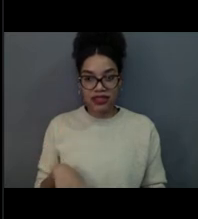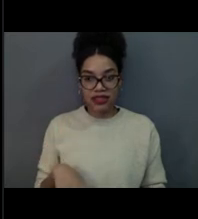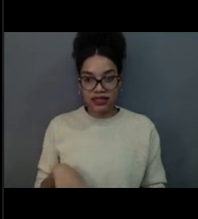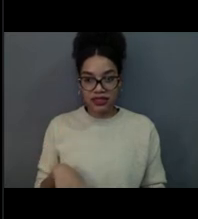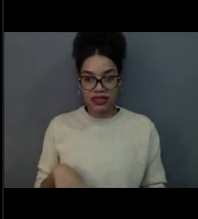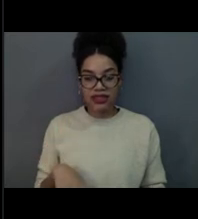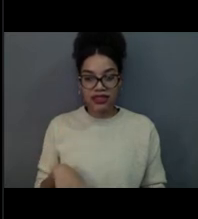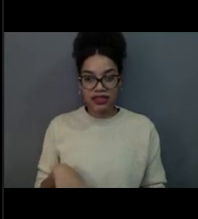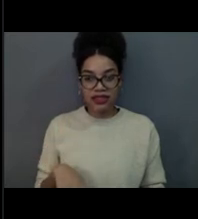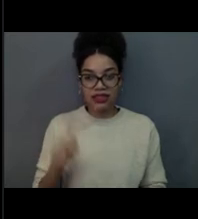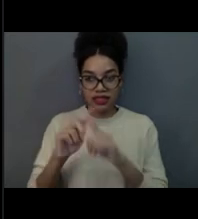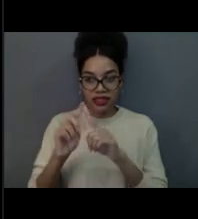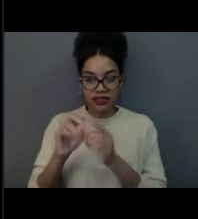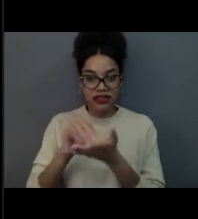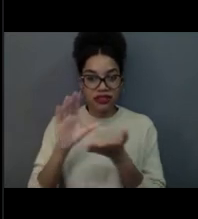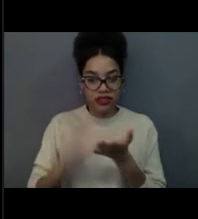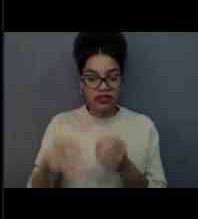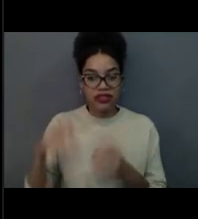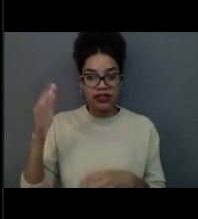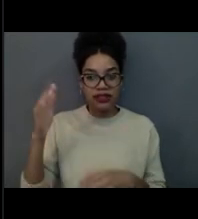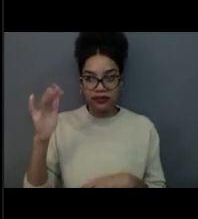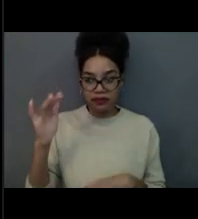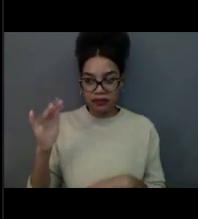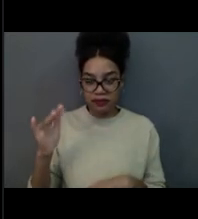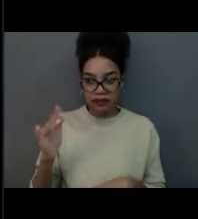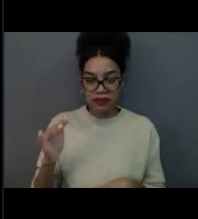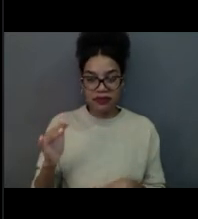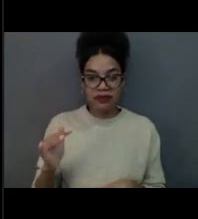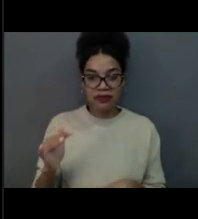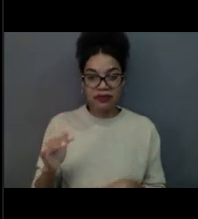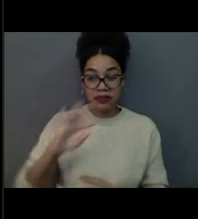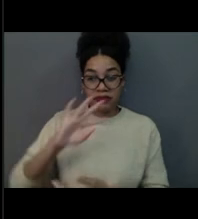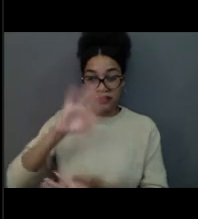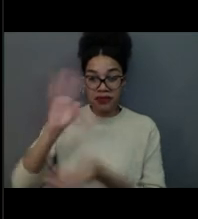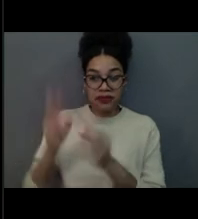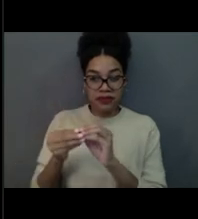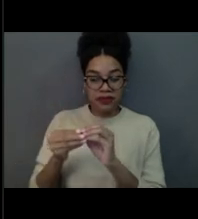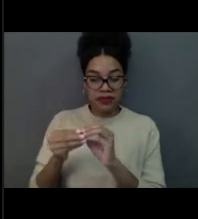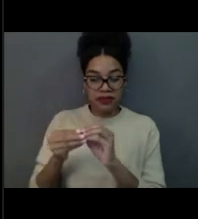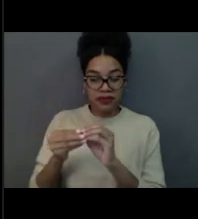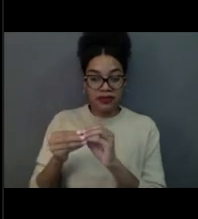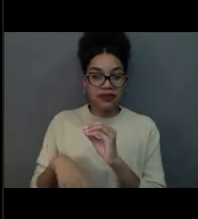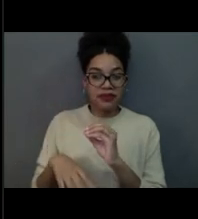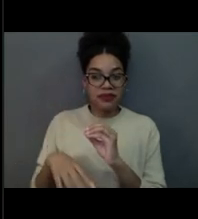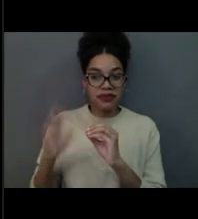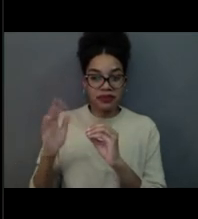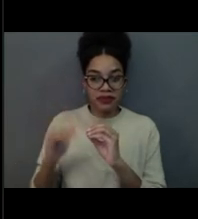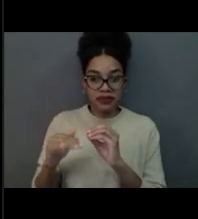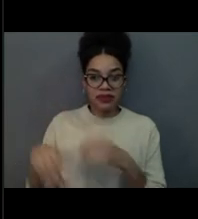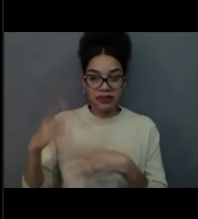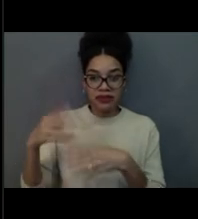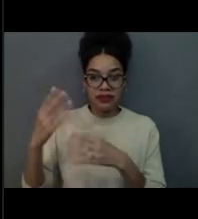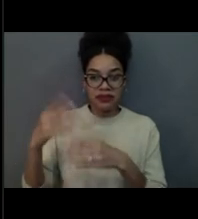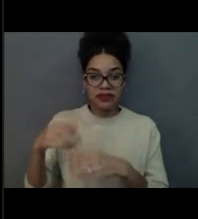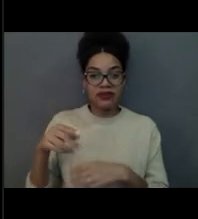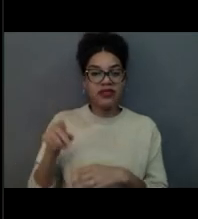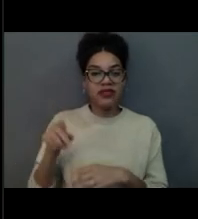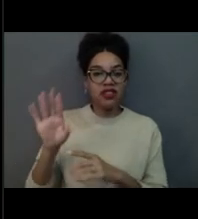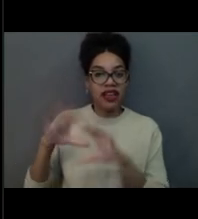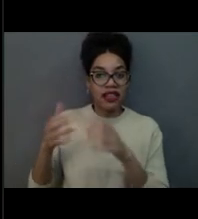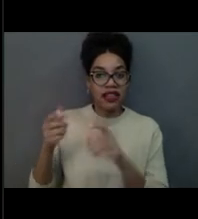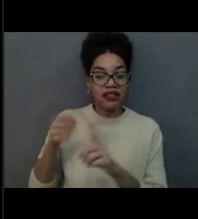Elijah, Hannah, Alice and Paul, Jeremy, Christy. So that's Mrs. Heray's class. They're